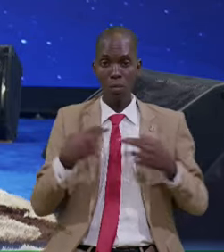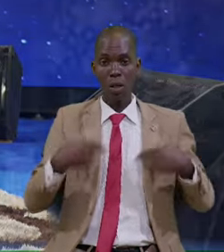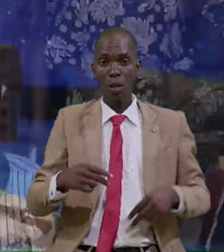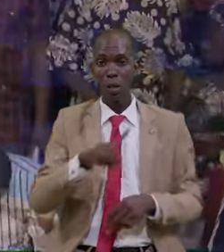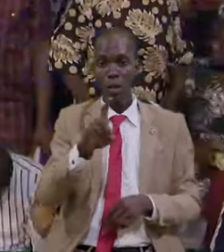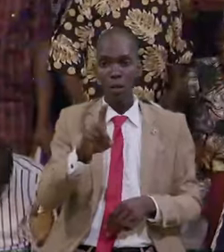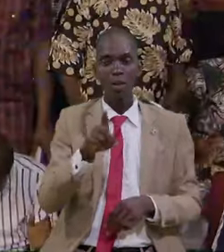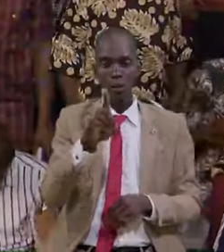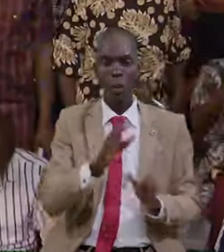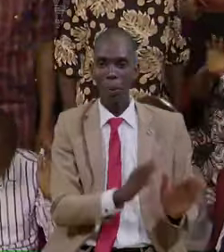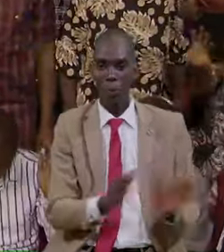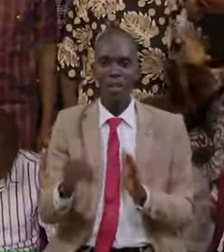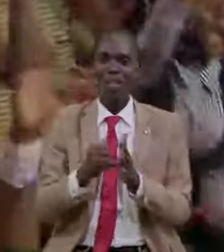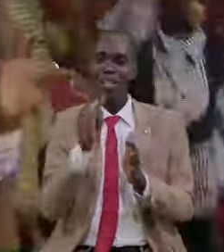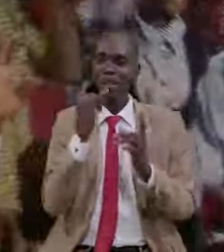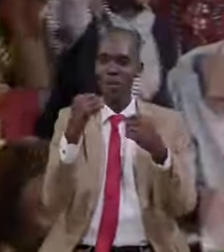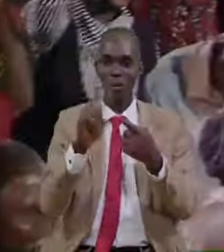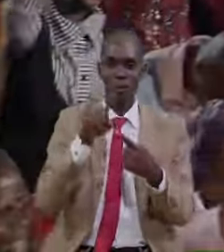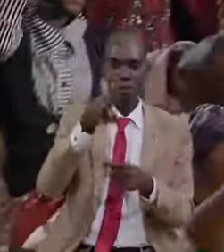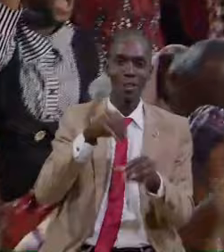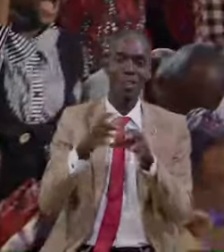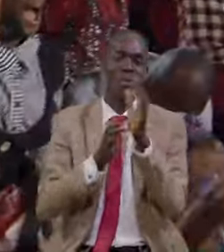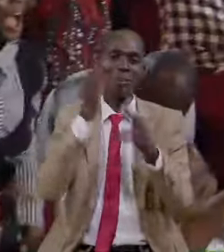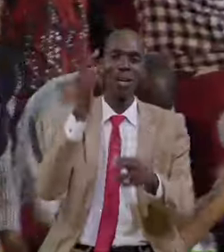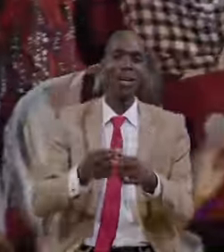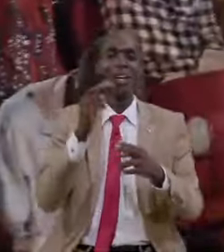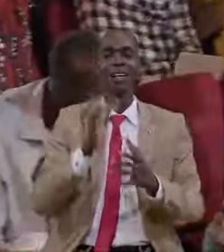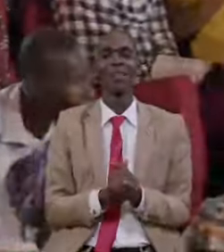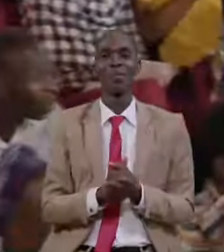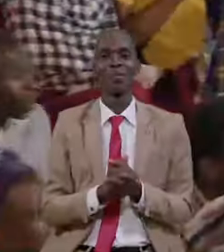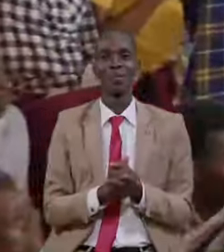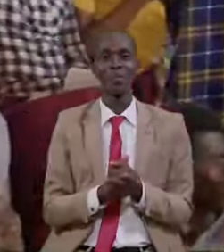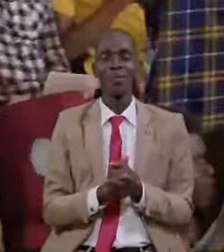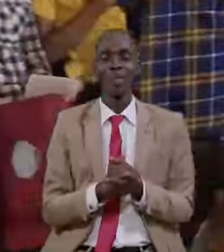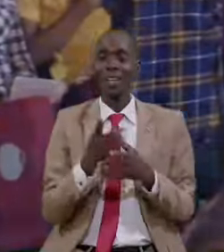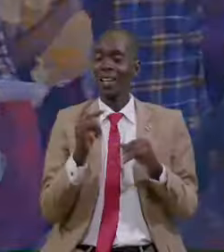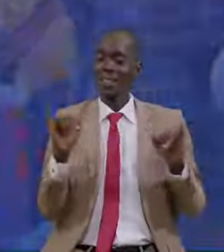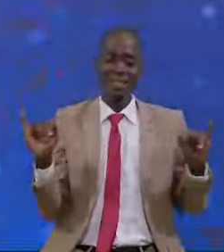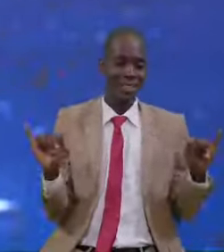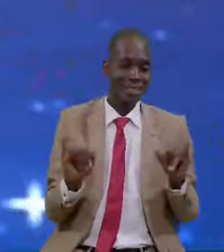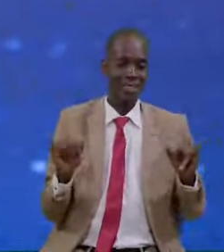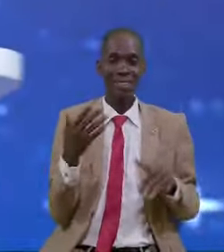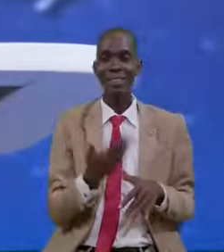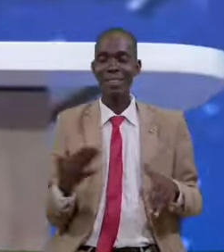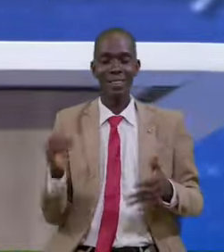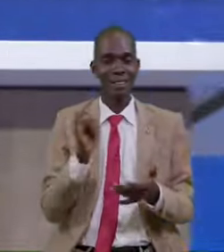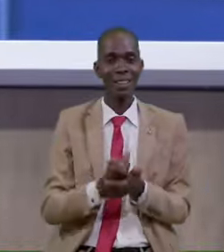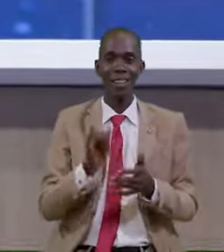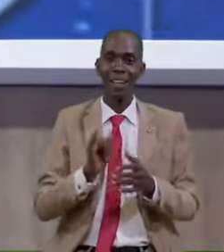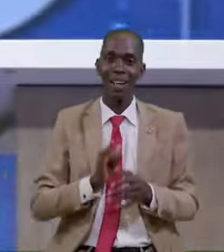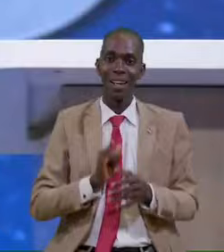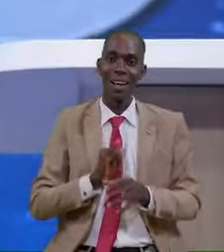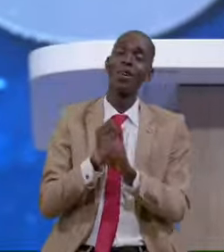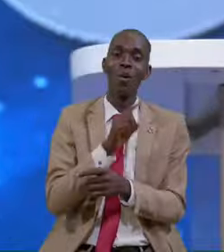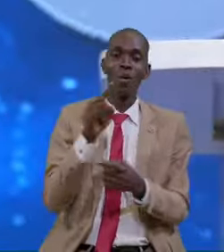Get ready, it's coming your way. The same thing that I got when I